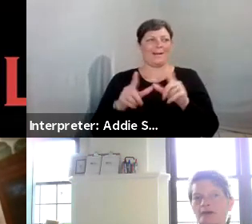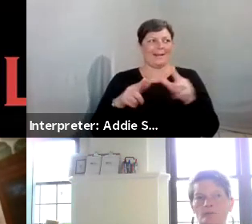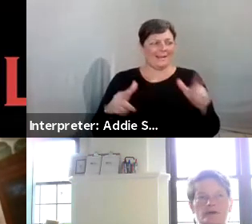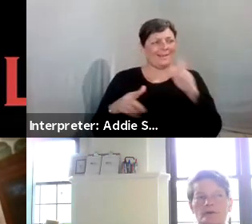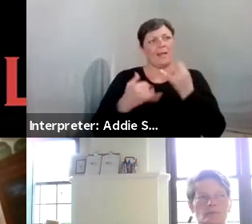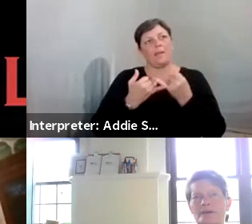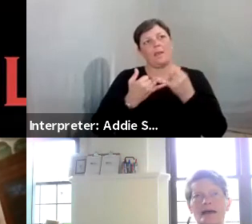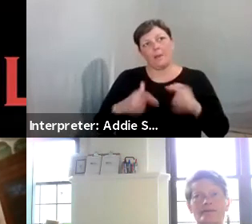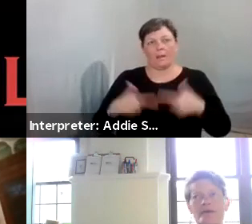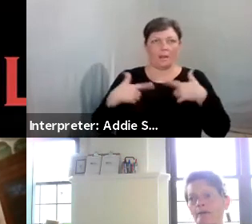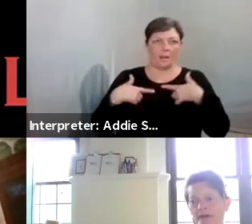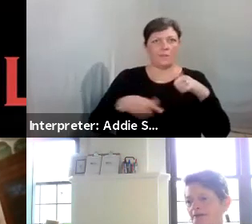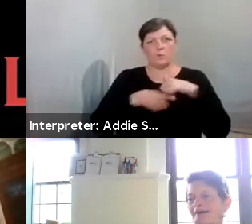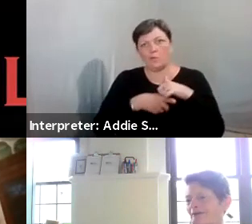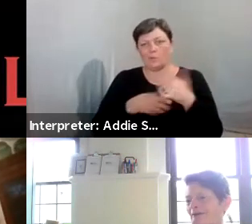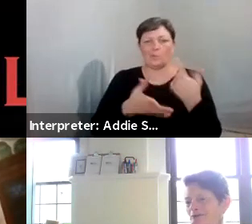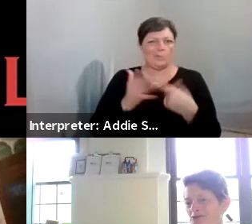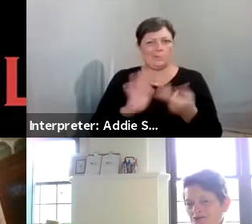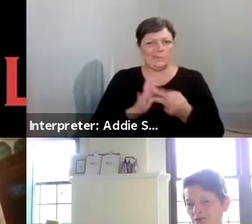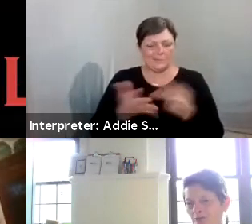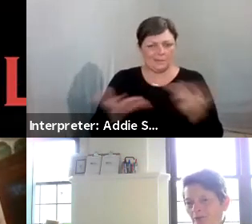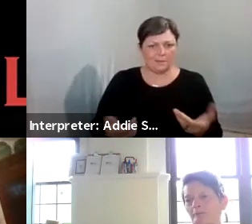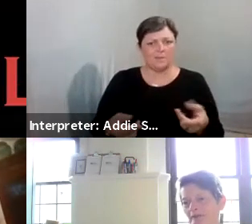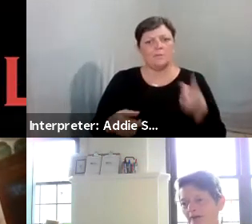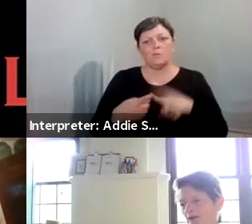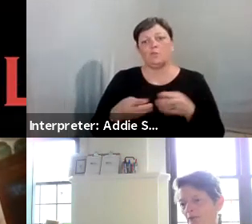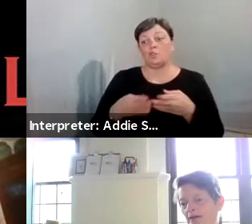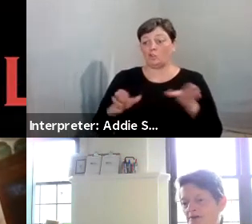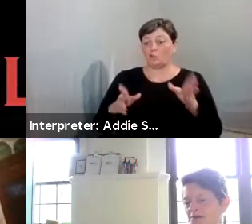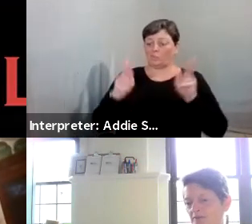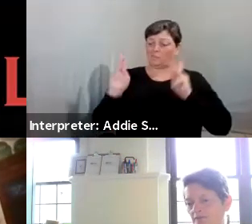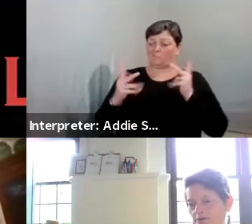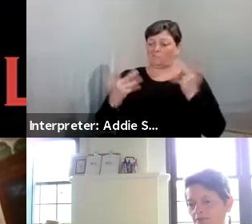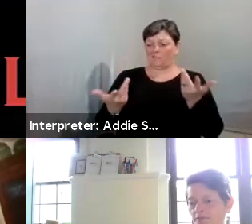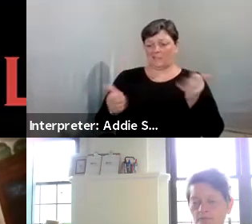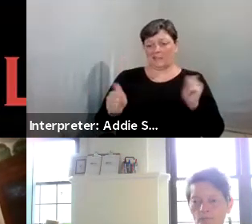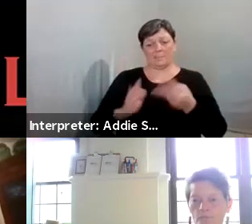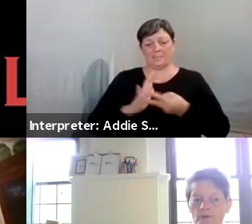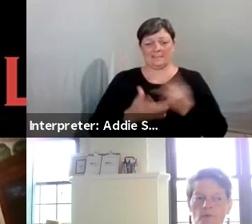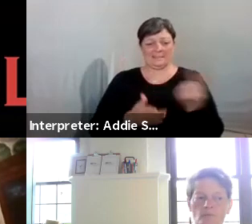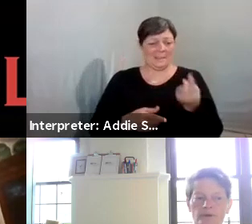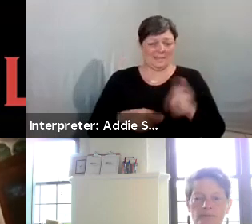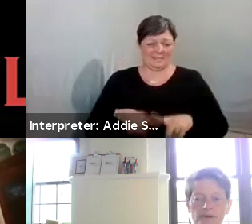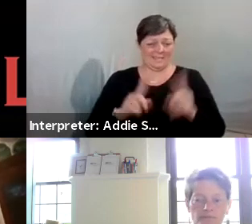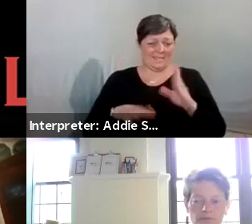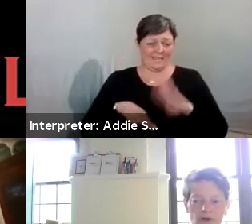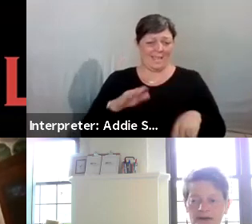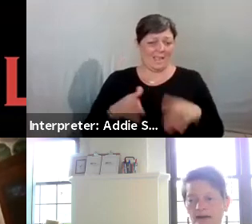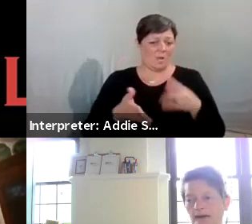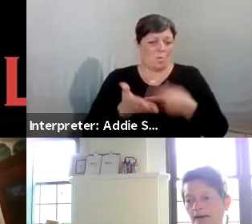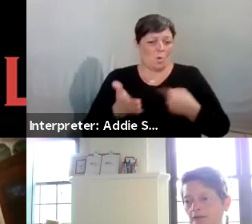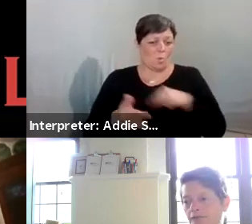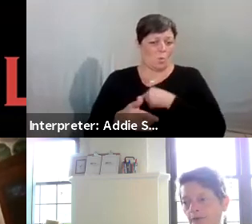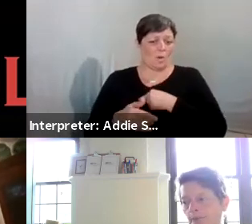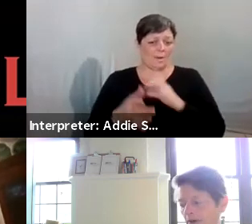skills training. And what the heck does that mean? To the general public, that could mean something very different than what we mean if we're